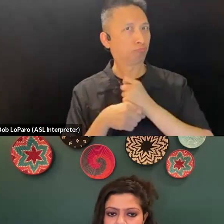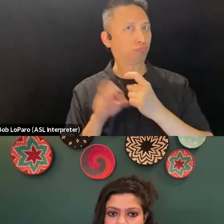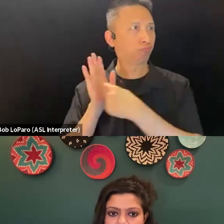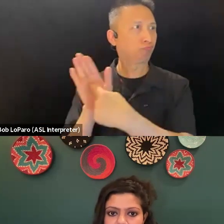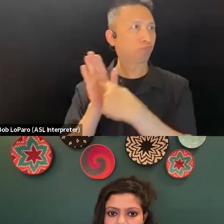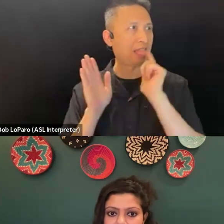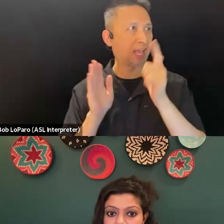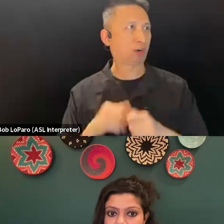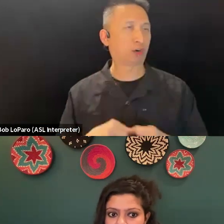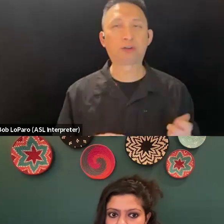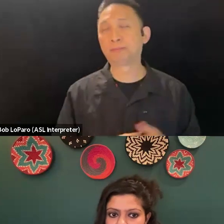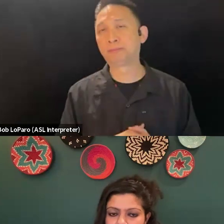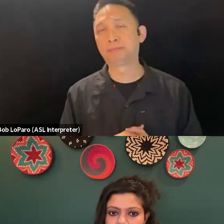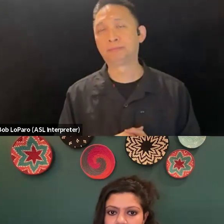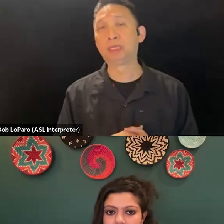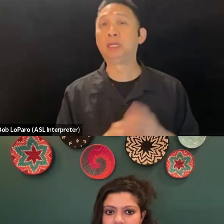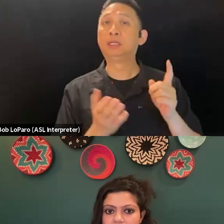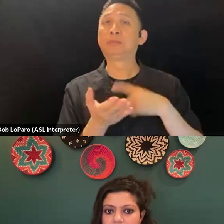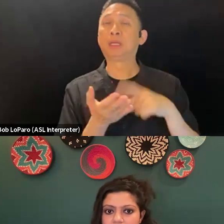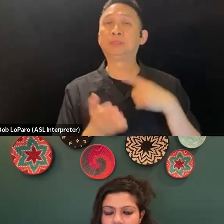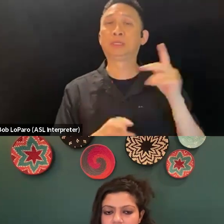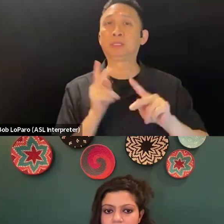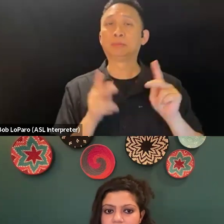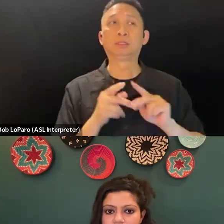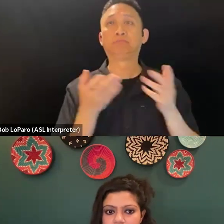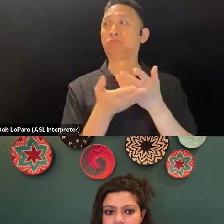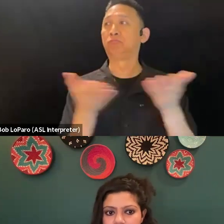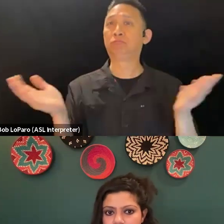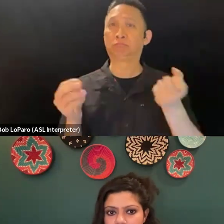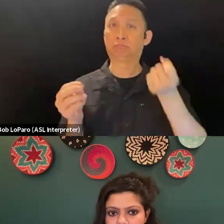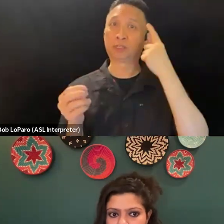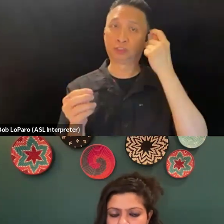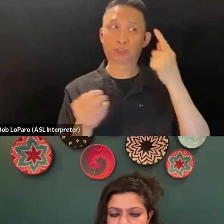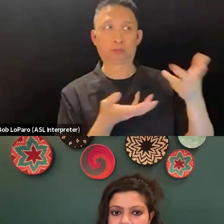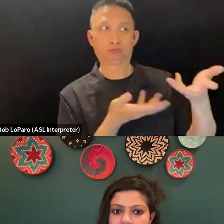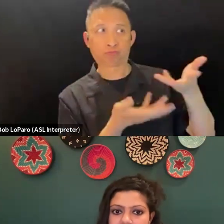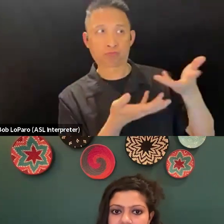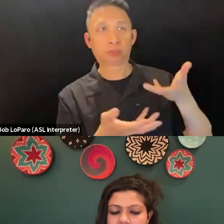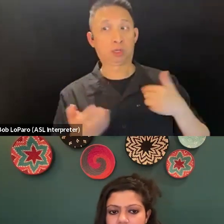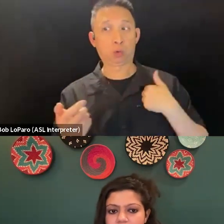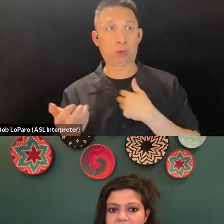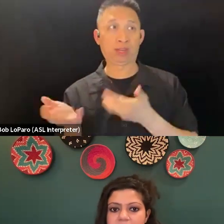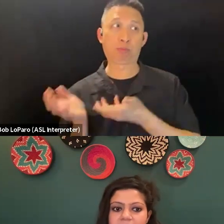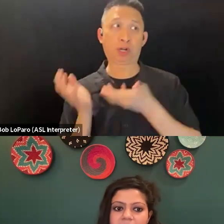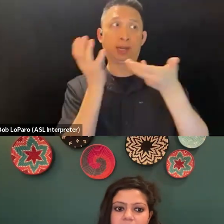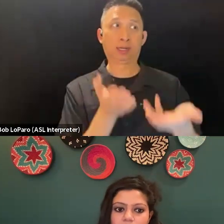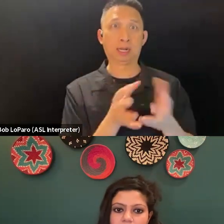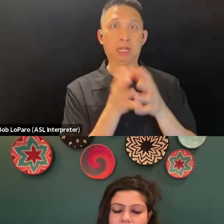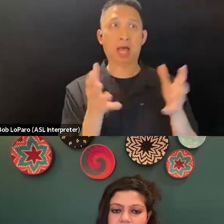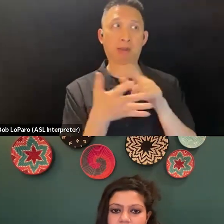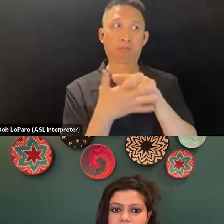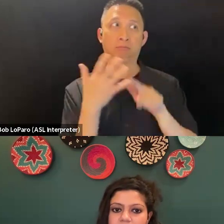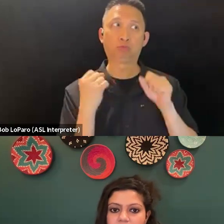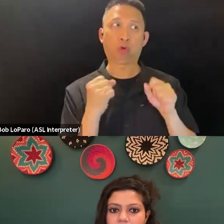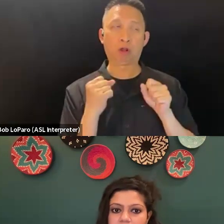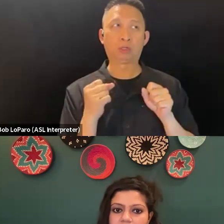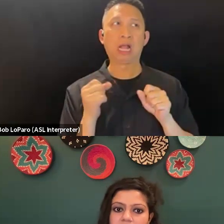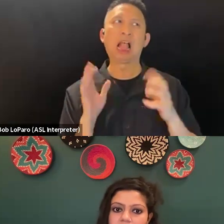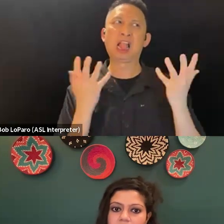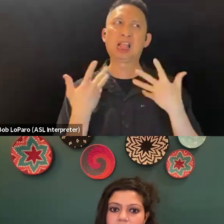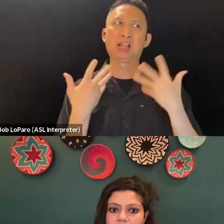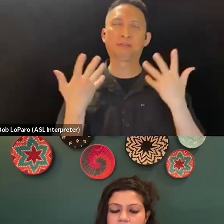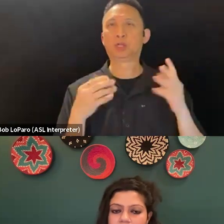the cavernous darkness of the early film journey, to just be there and say that we're here for any kind of help and so on. So